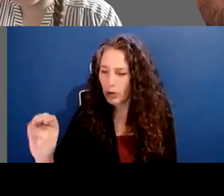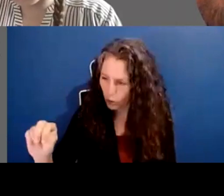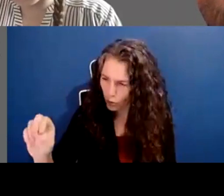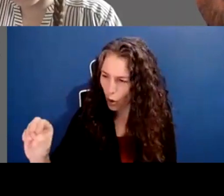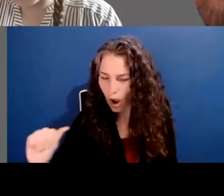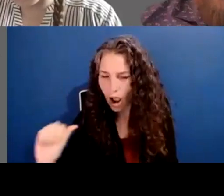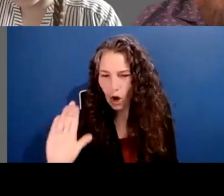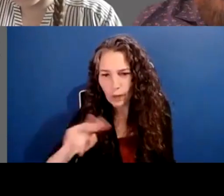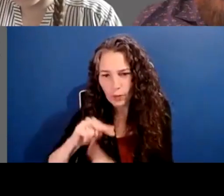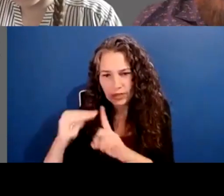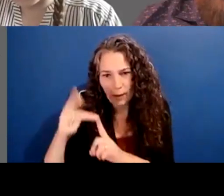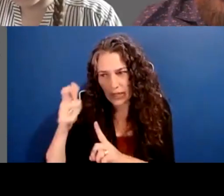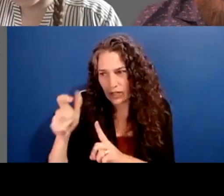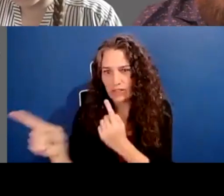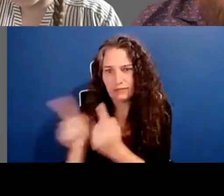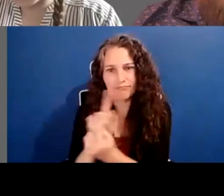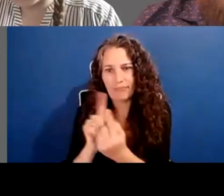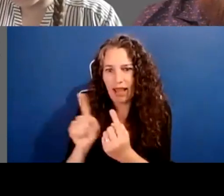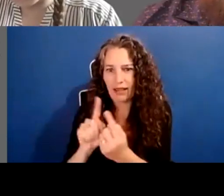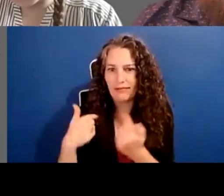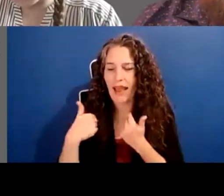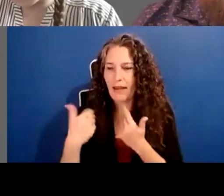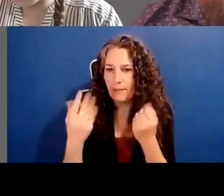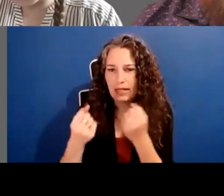all over the professional and personal space.